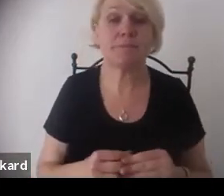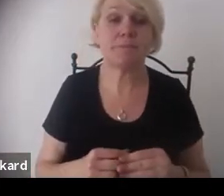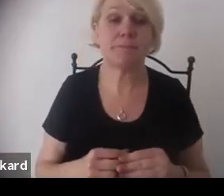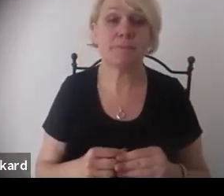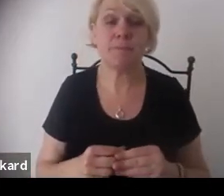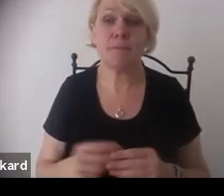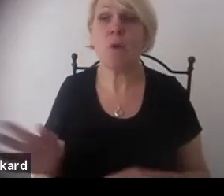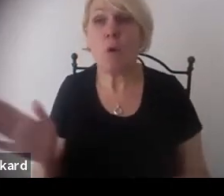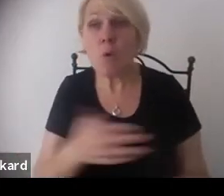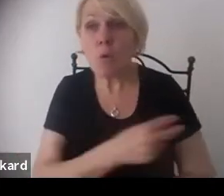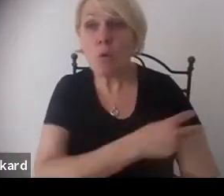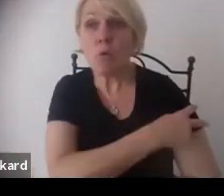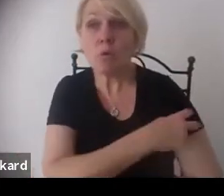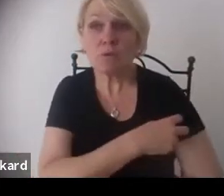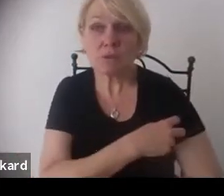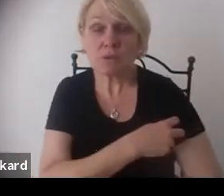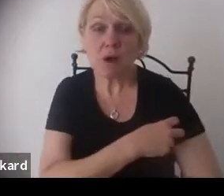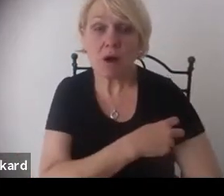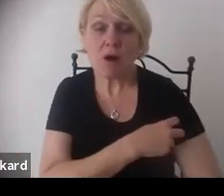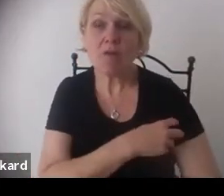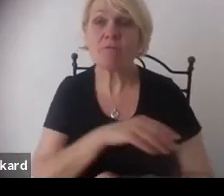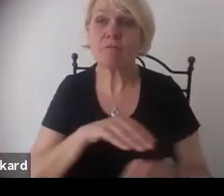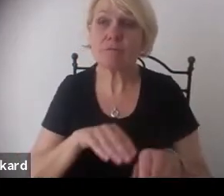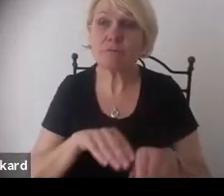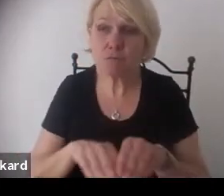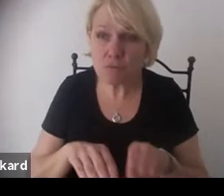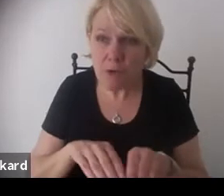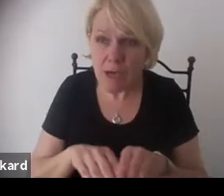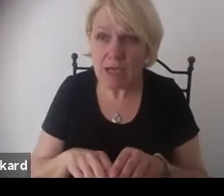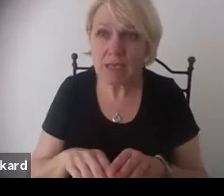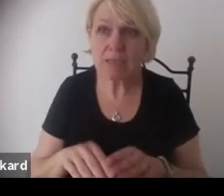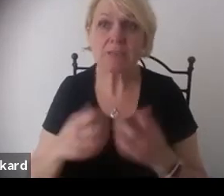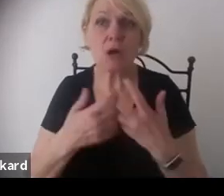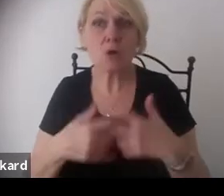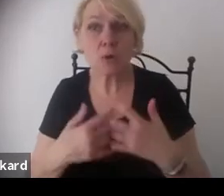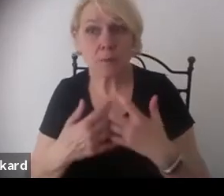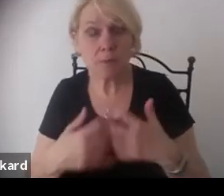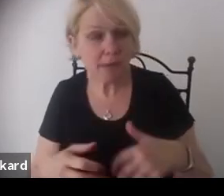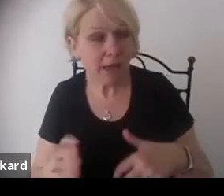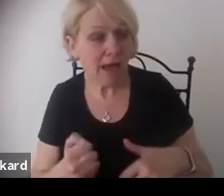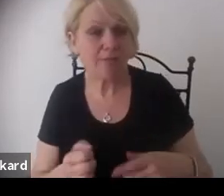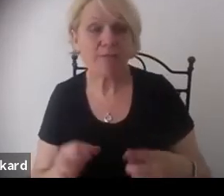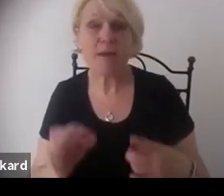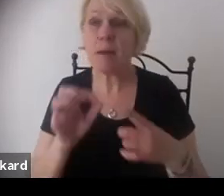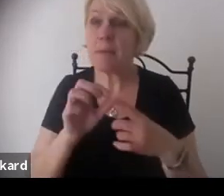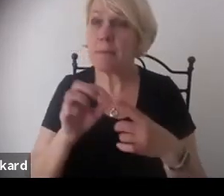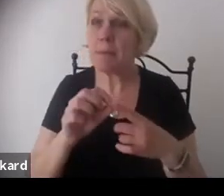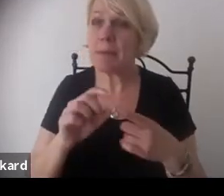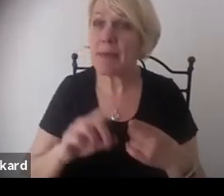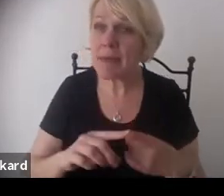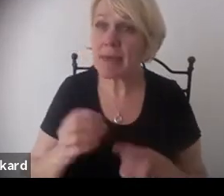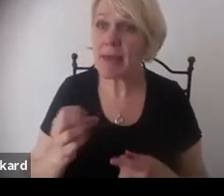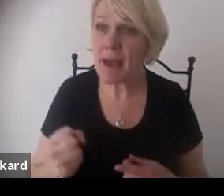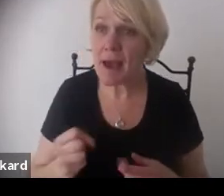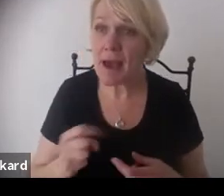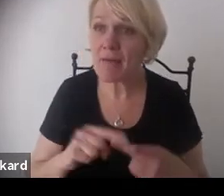staff have been trained and equipped with the appropriate personal protective equipment.